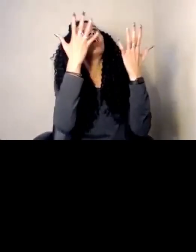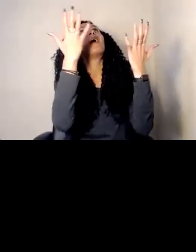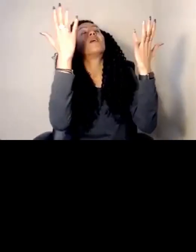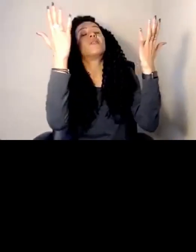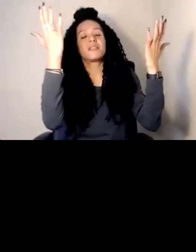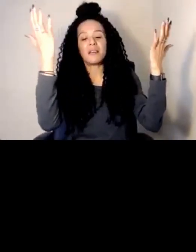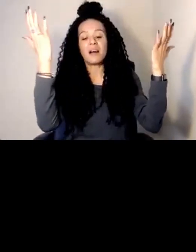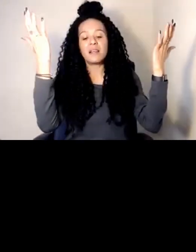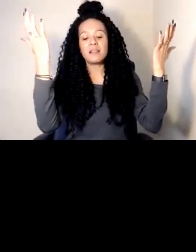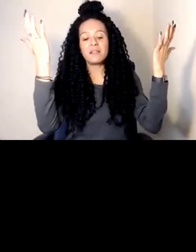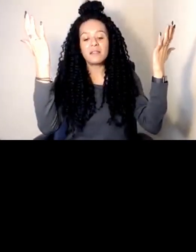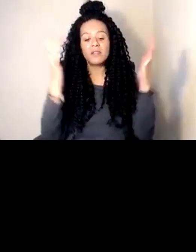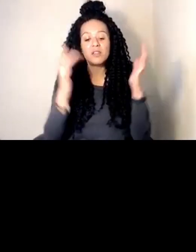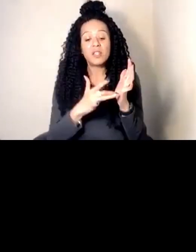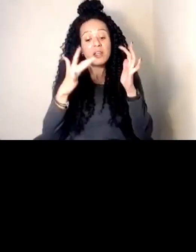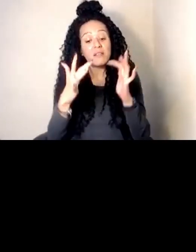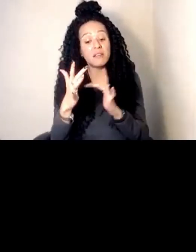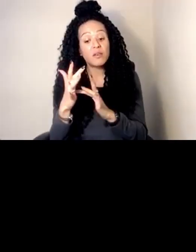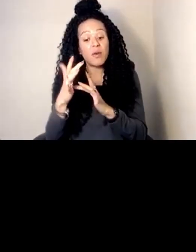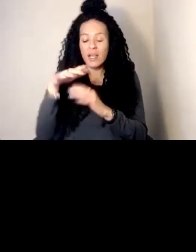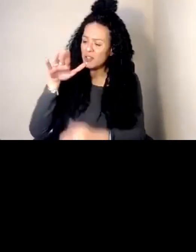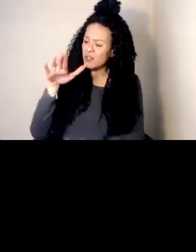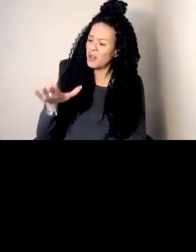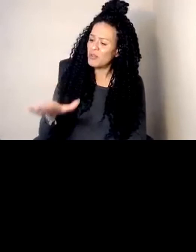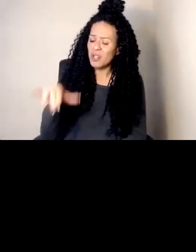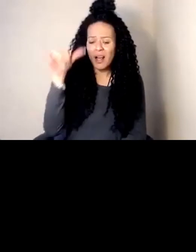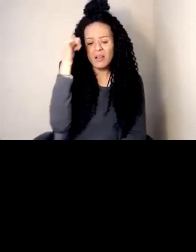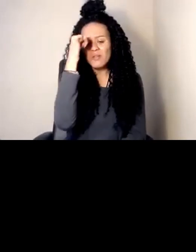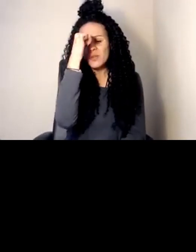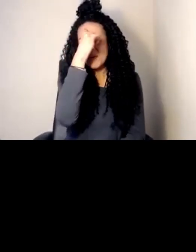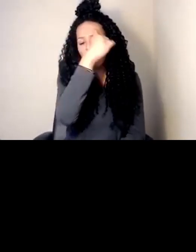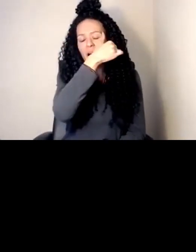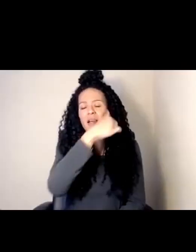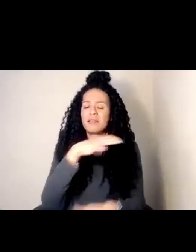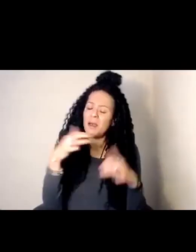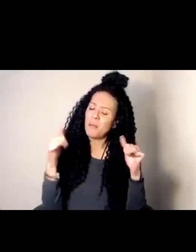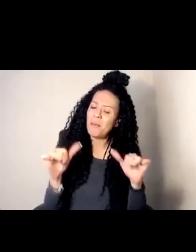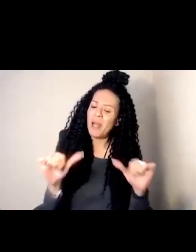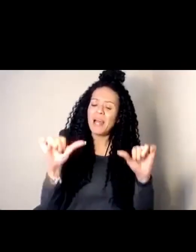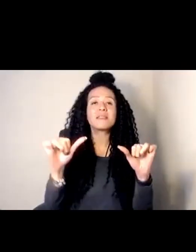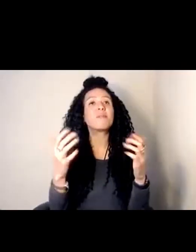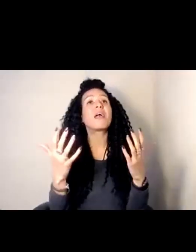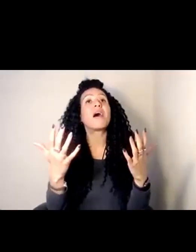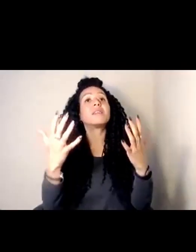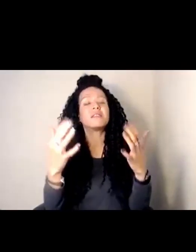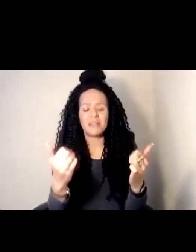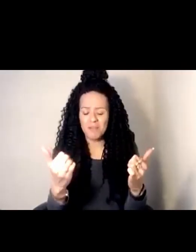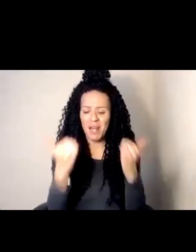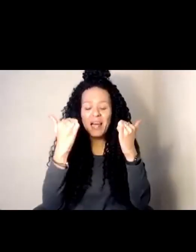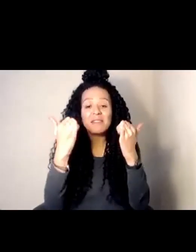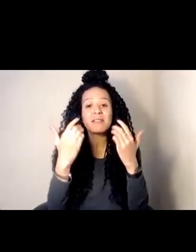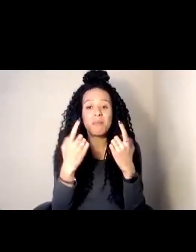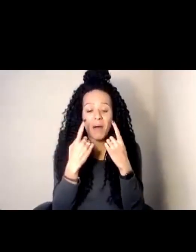to paradise. Jesus Christ, thou child. feel so wise. Bless my hands